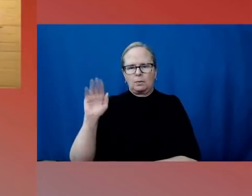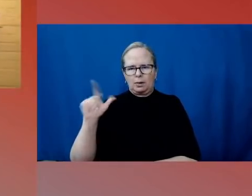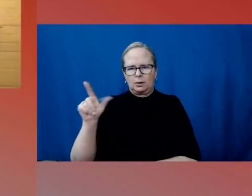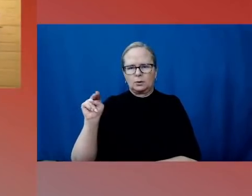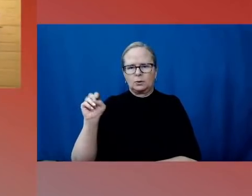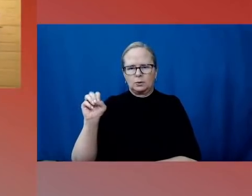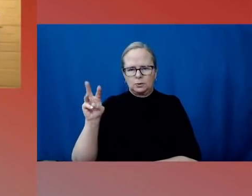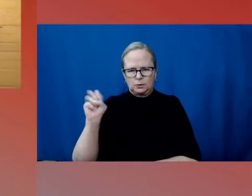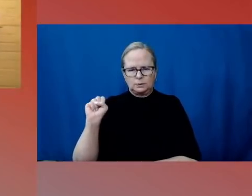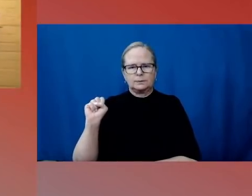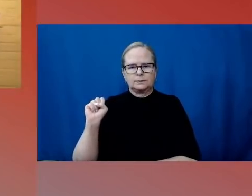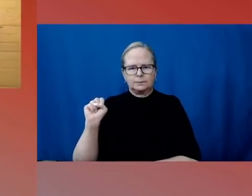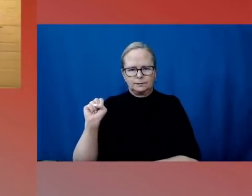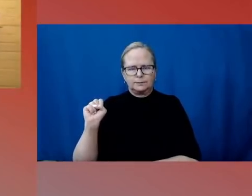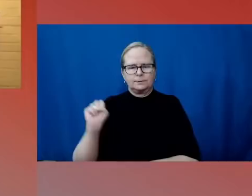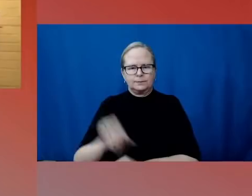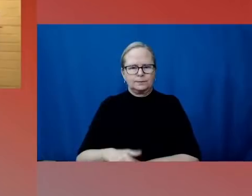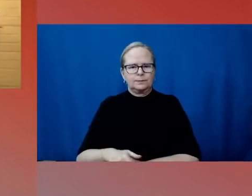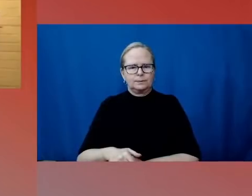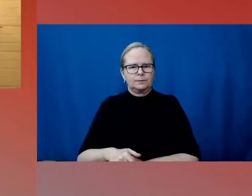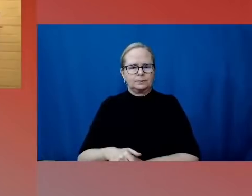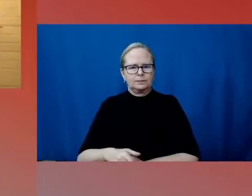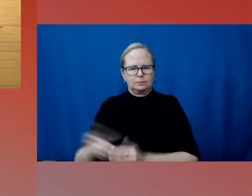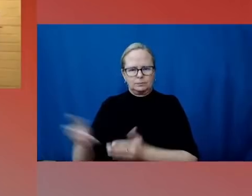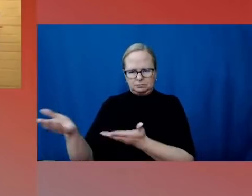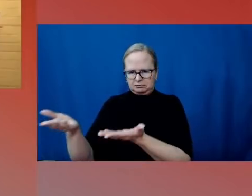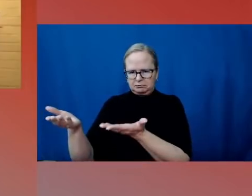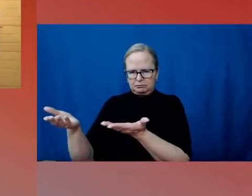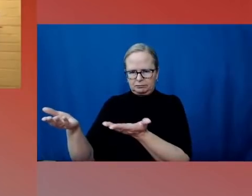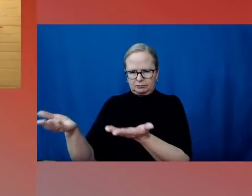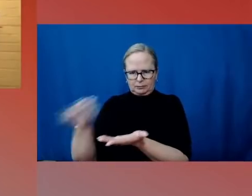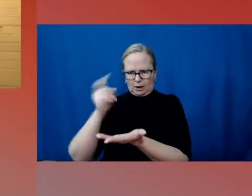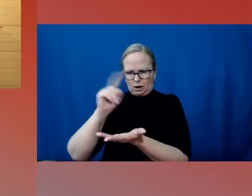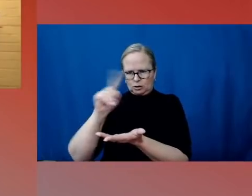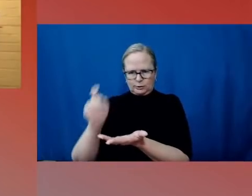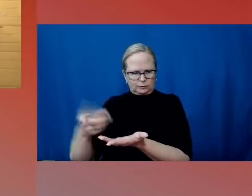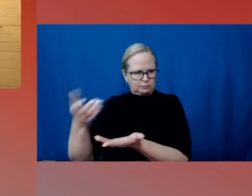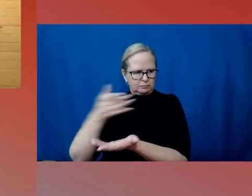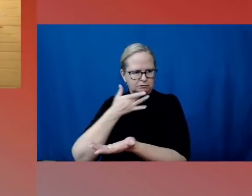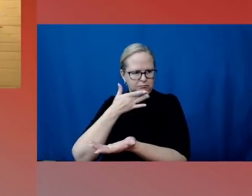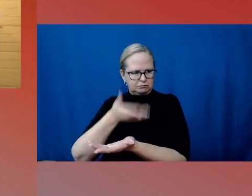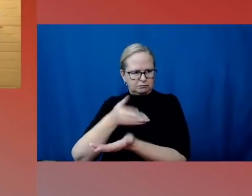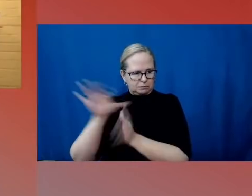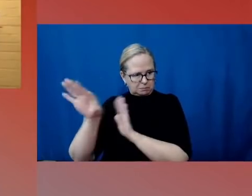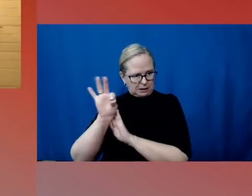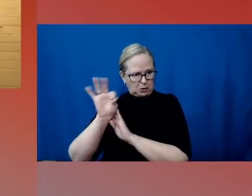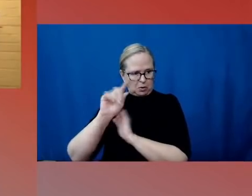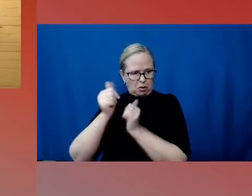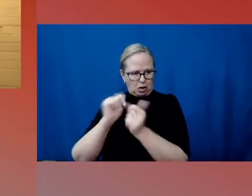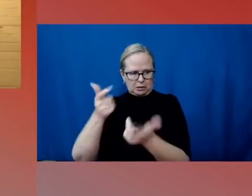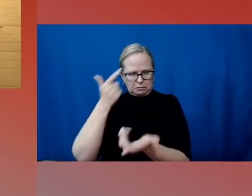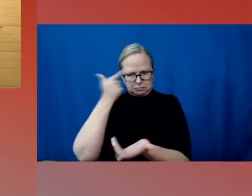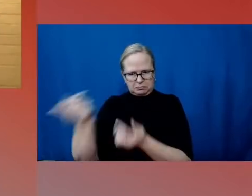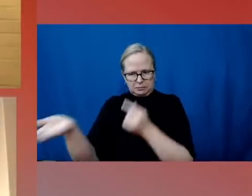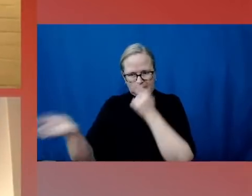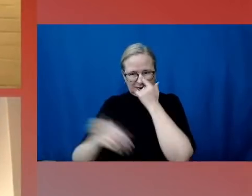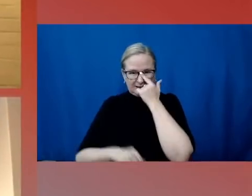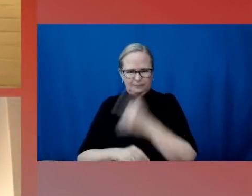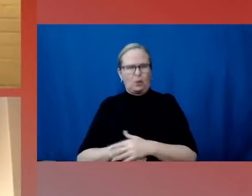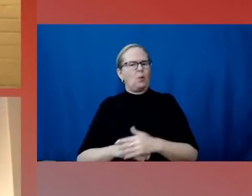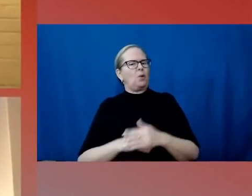into our conversation with a couple of questions. Adam, feel free to address them to whomever or everyone. Thank you very much for joining